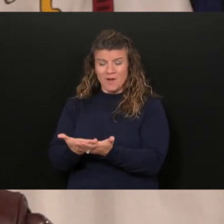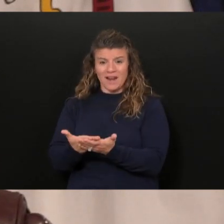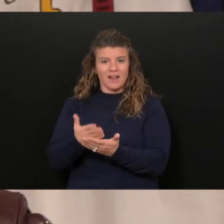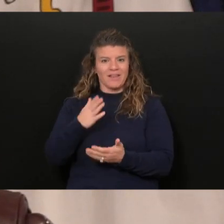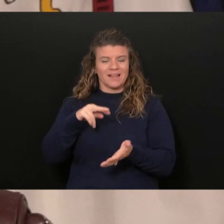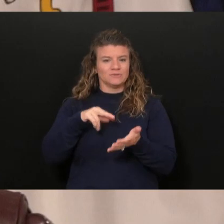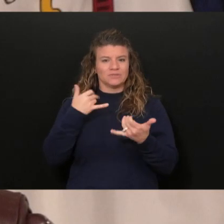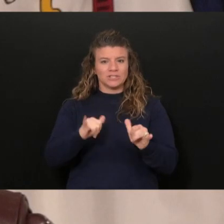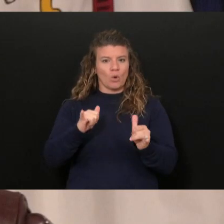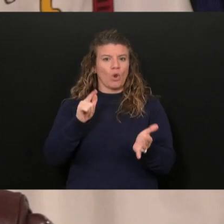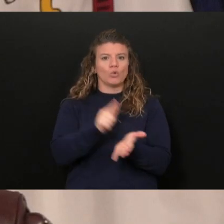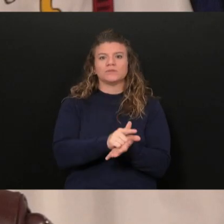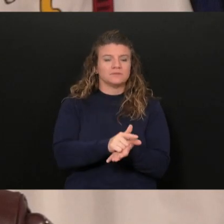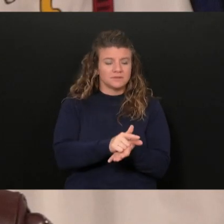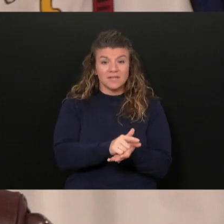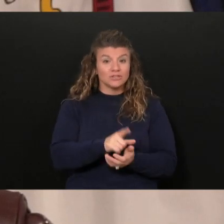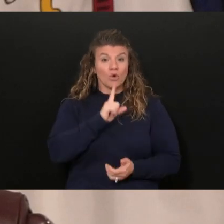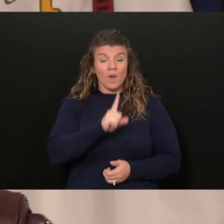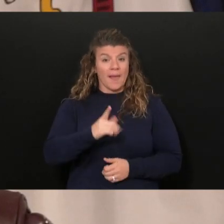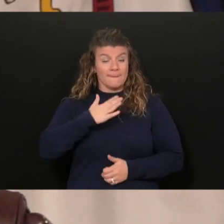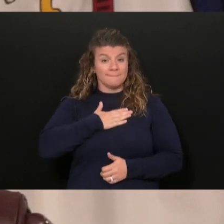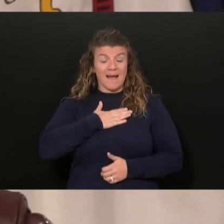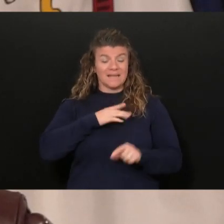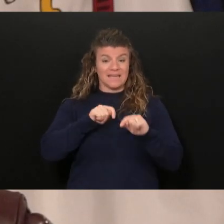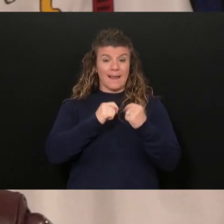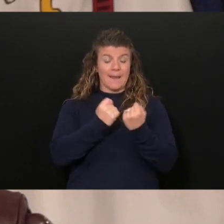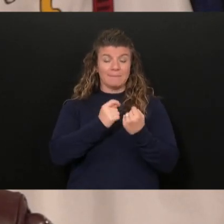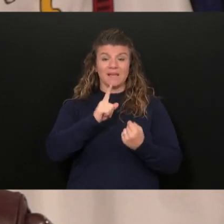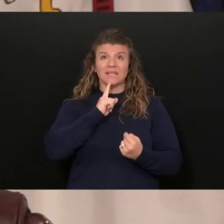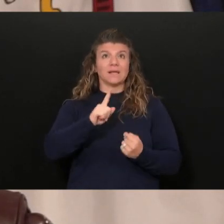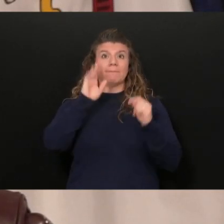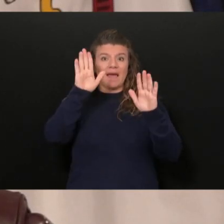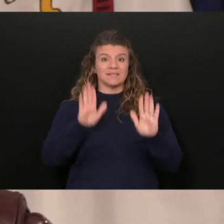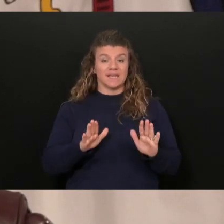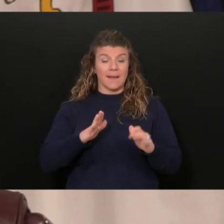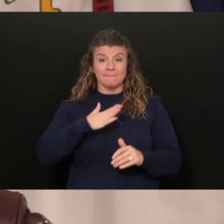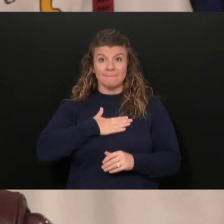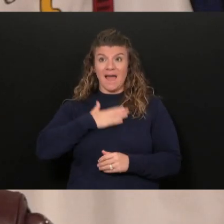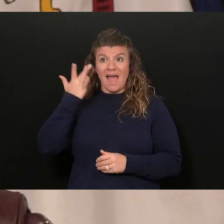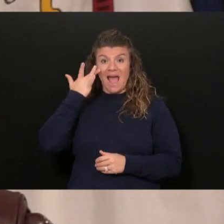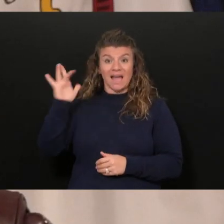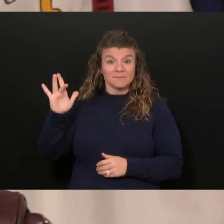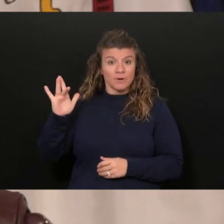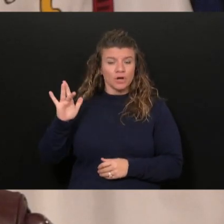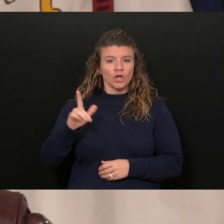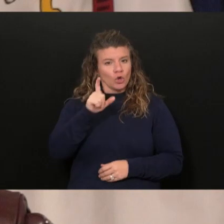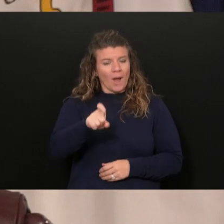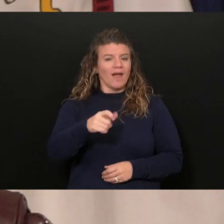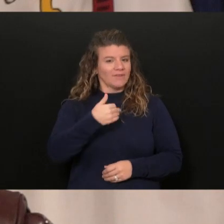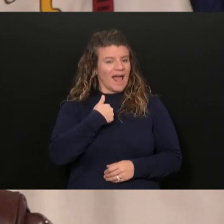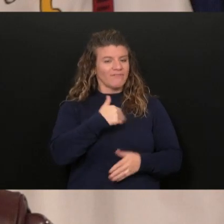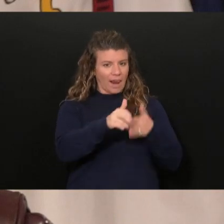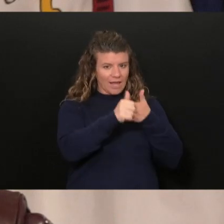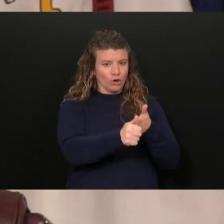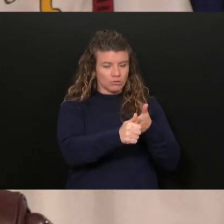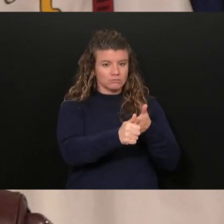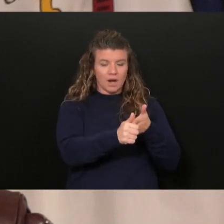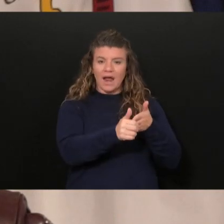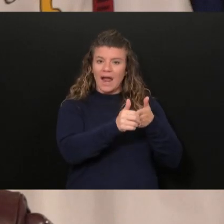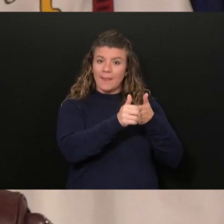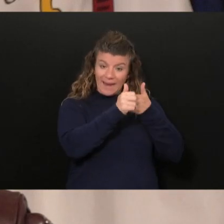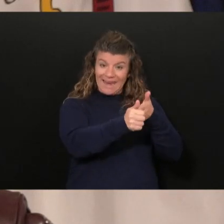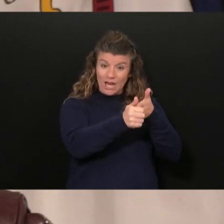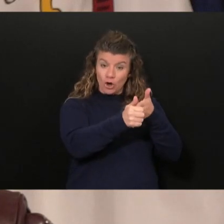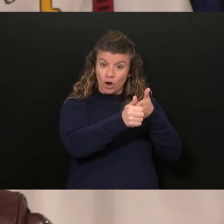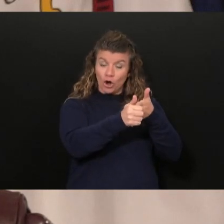team, and I've got real live experts around me, and you got to have a leader of the band, and the leader of the band's got to